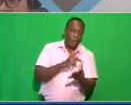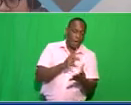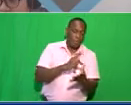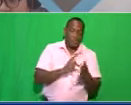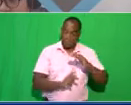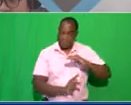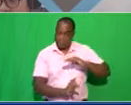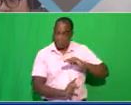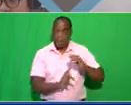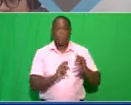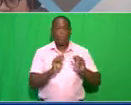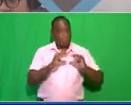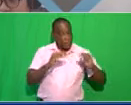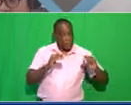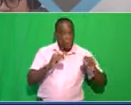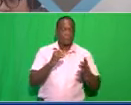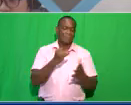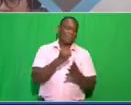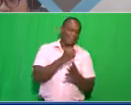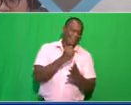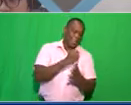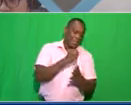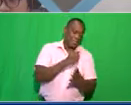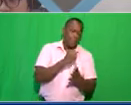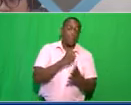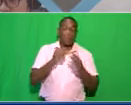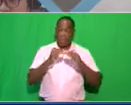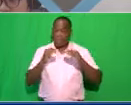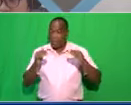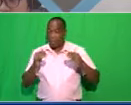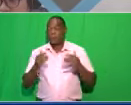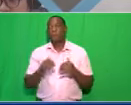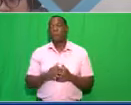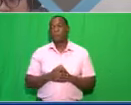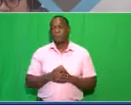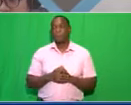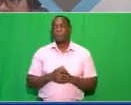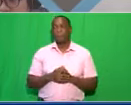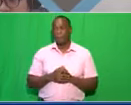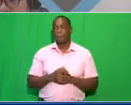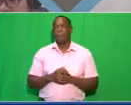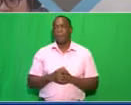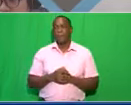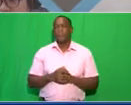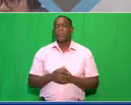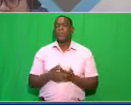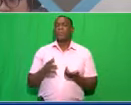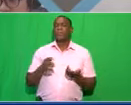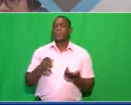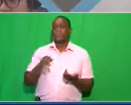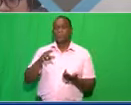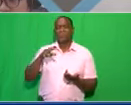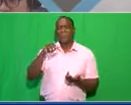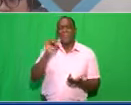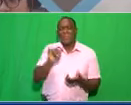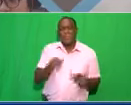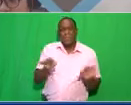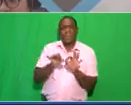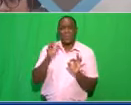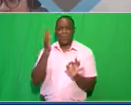years. That will address something that Dr. Delisle spoke about a while ago in terms of that variation in terms of